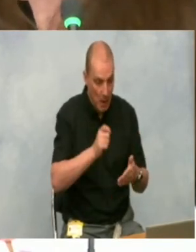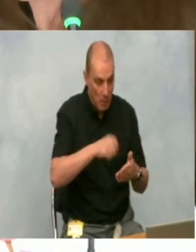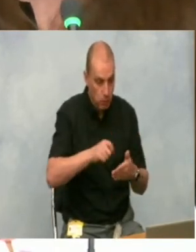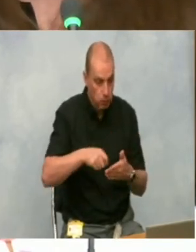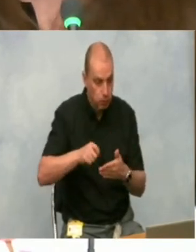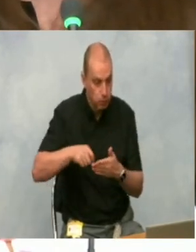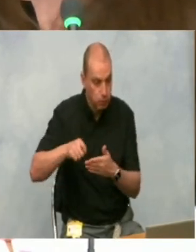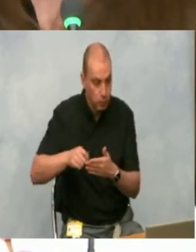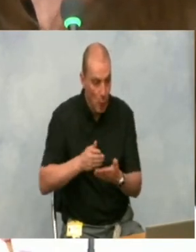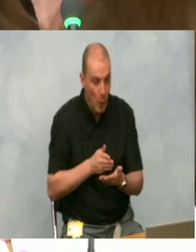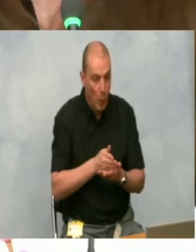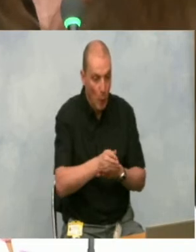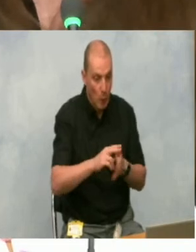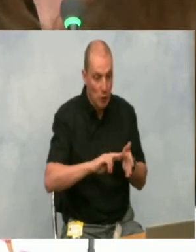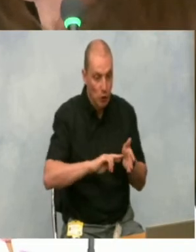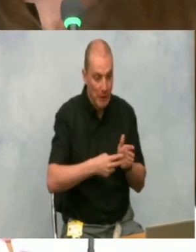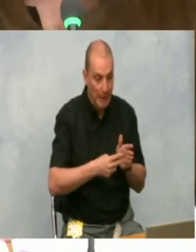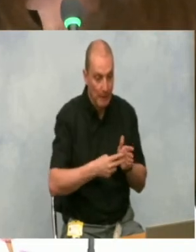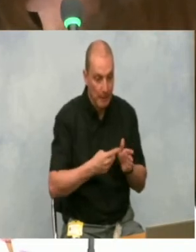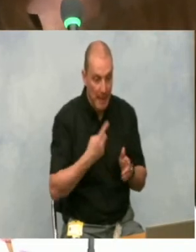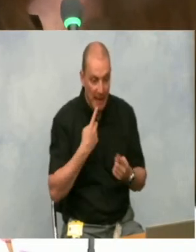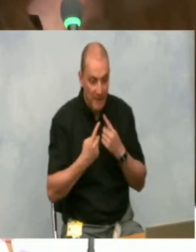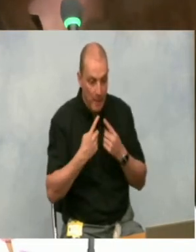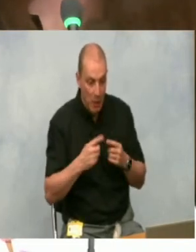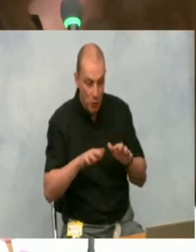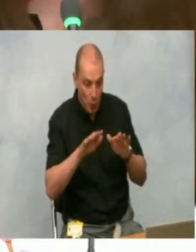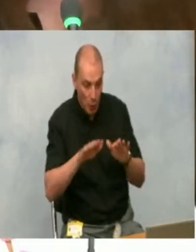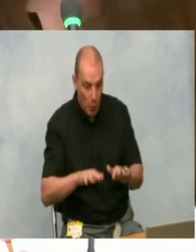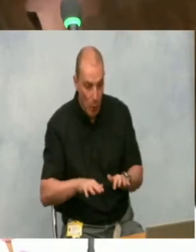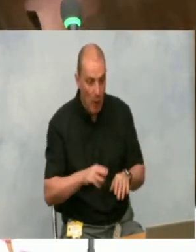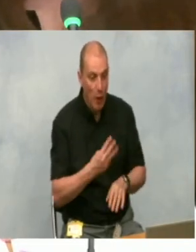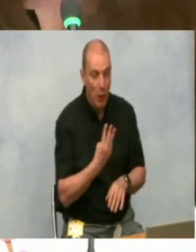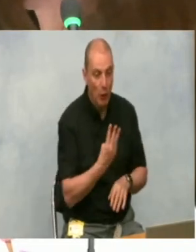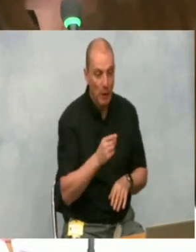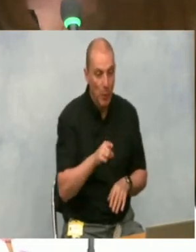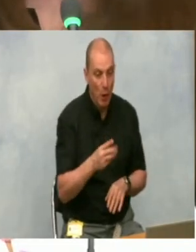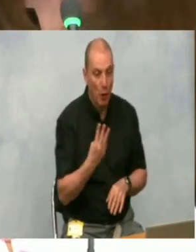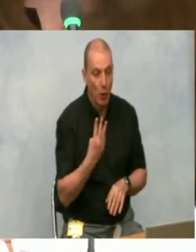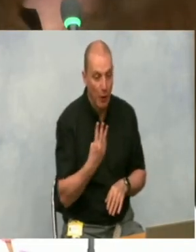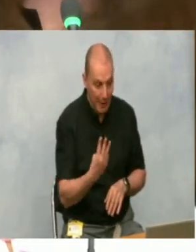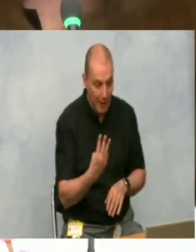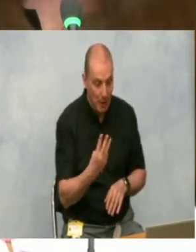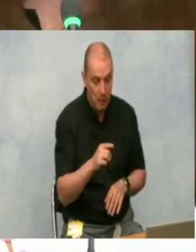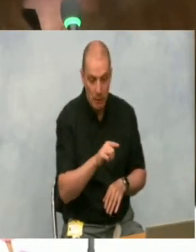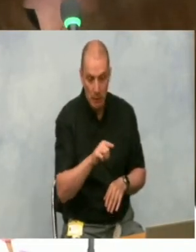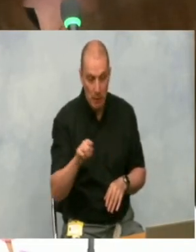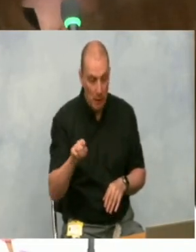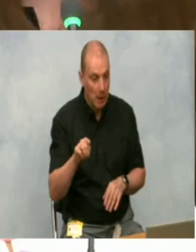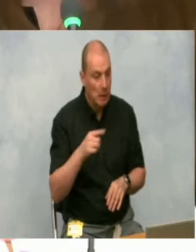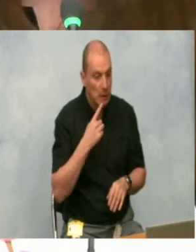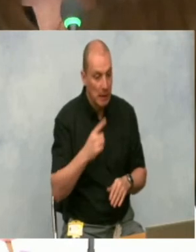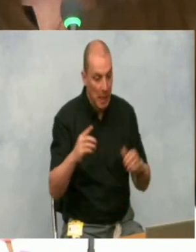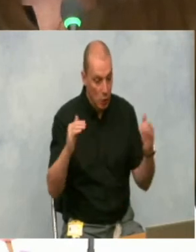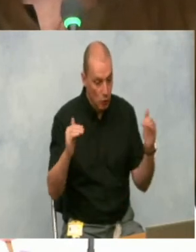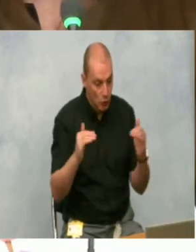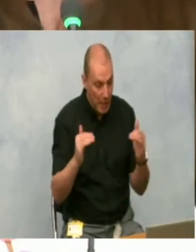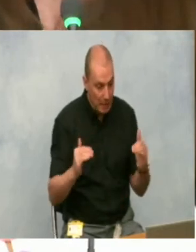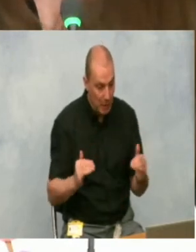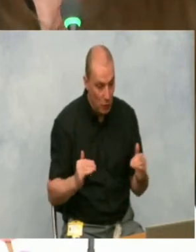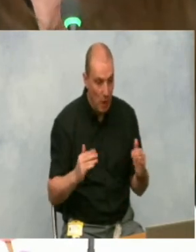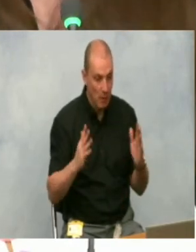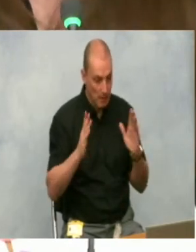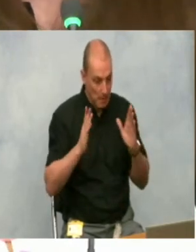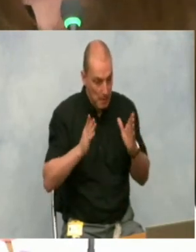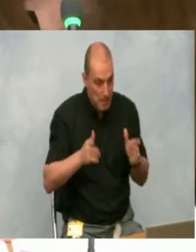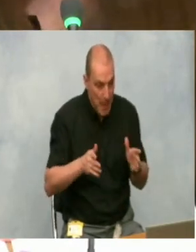scheme. The report details at section 3.3 the current criteria that must be met before a property will be